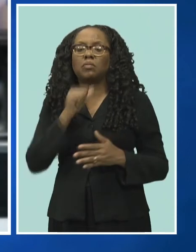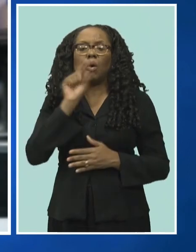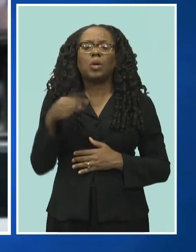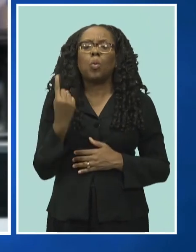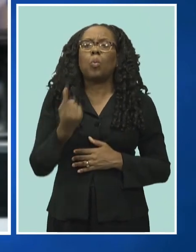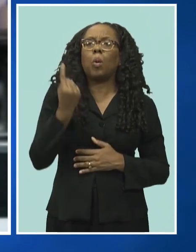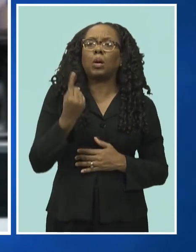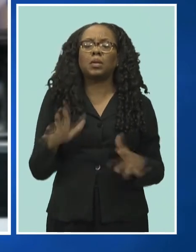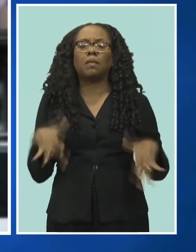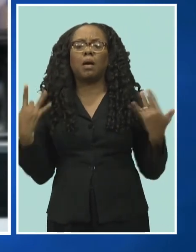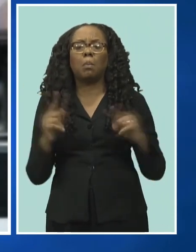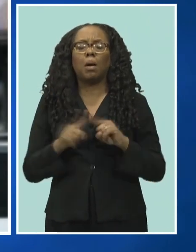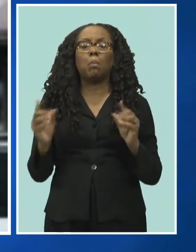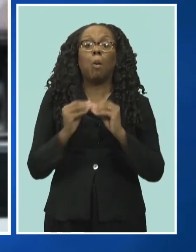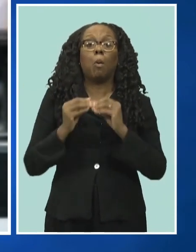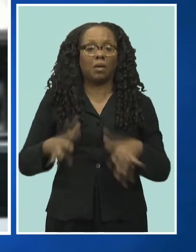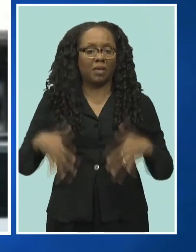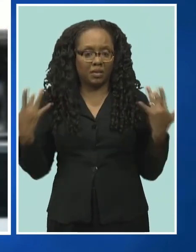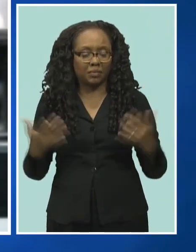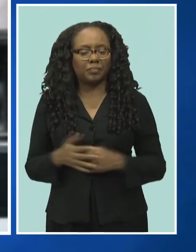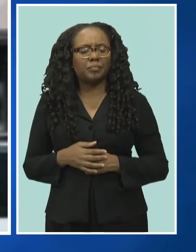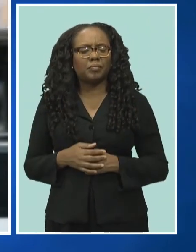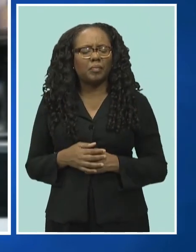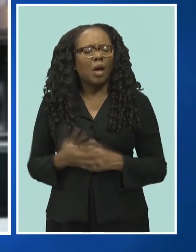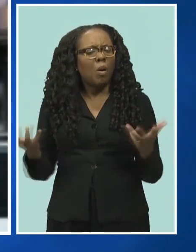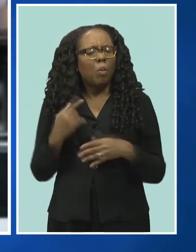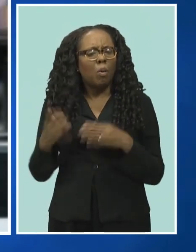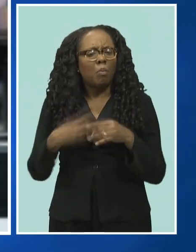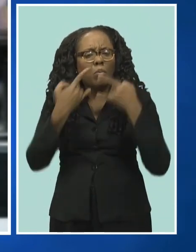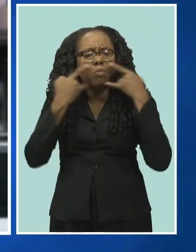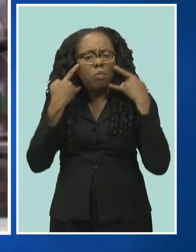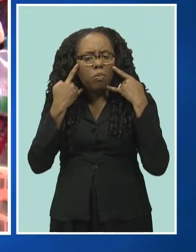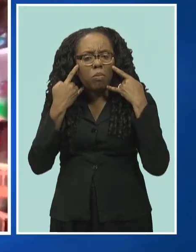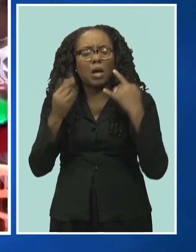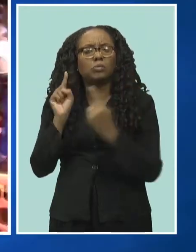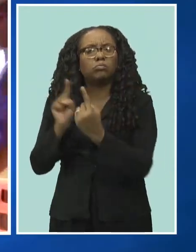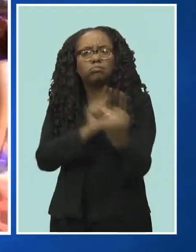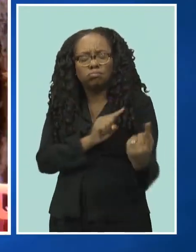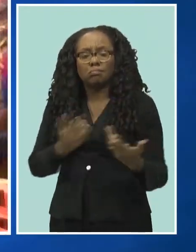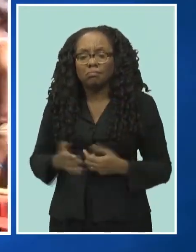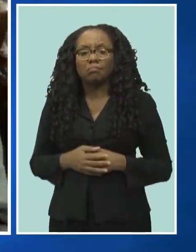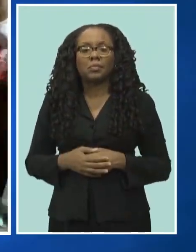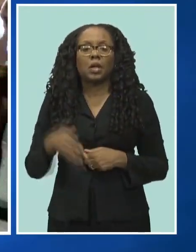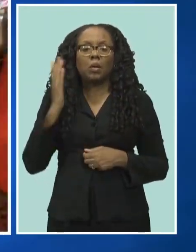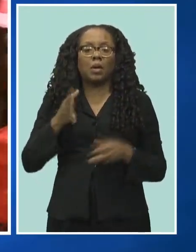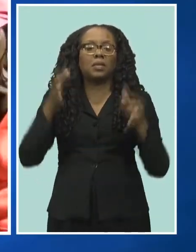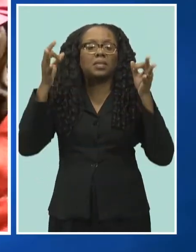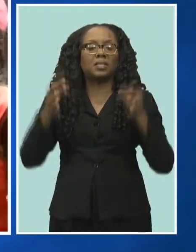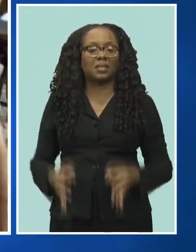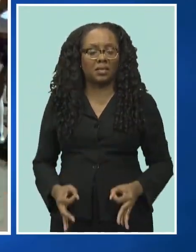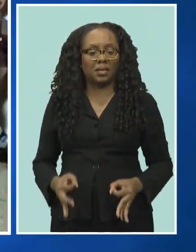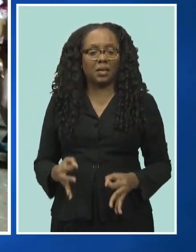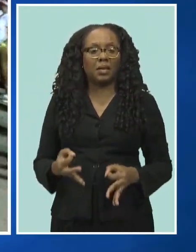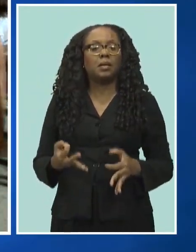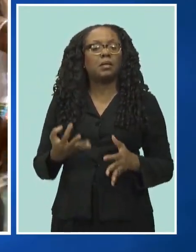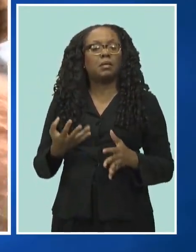in the last lap. As it relates to mask wearing and social distancing for revelers, officials say these will be determined by the prevailing